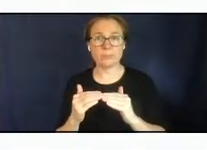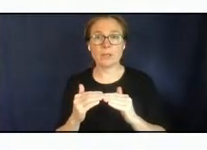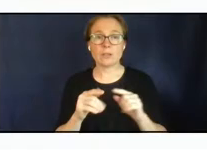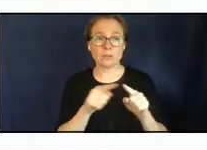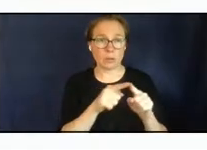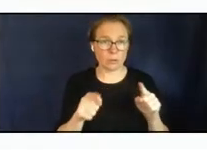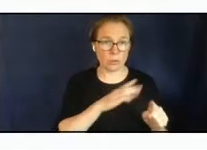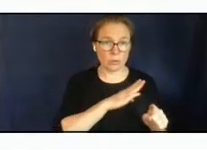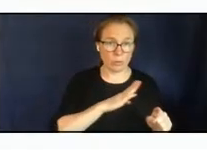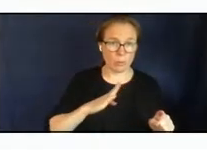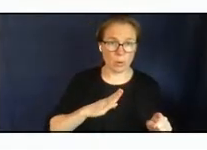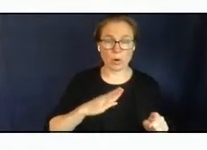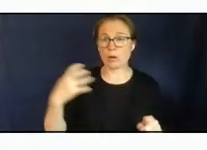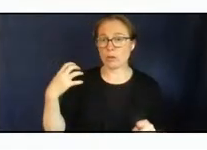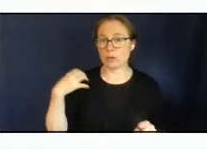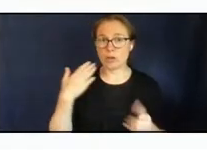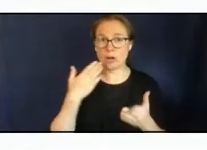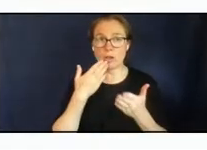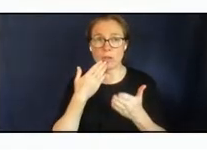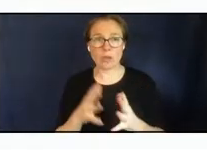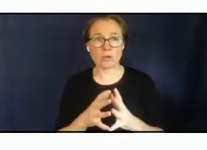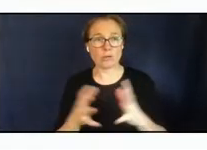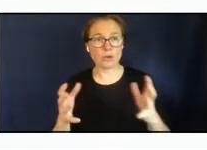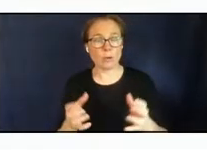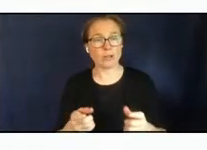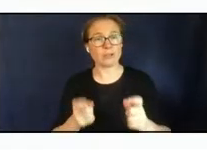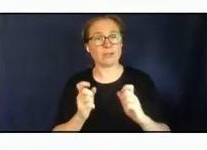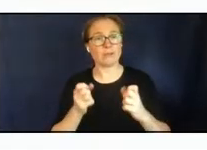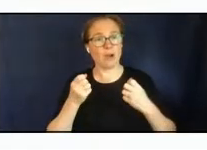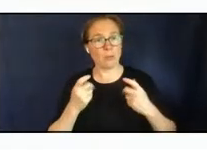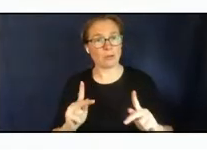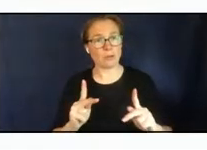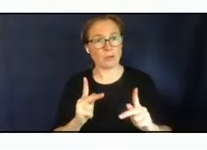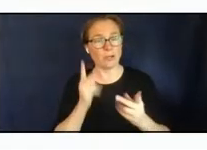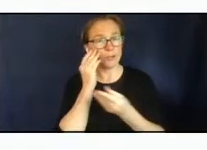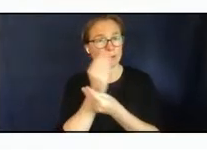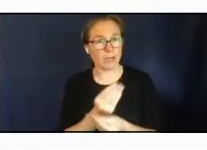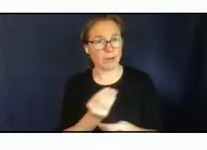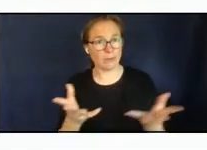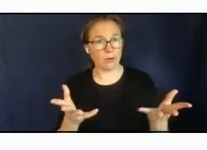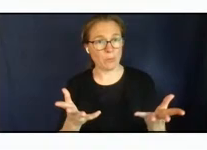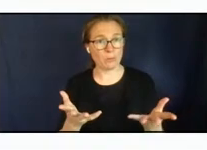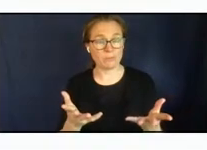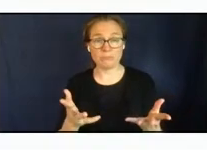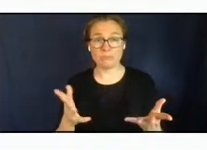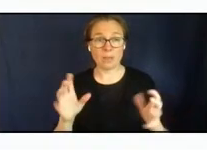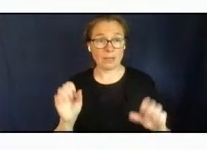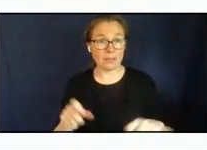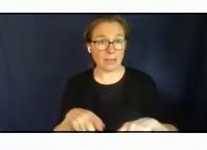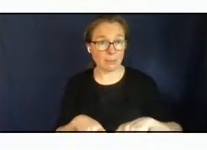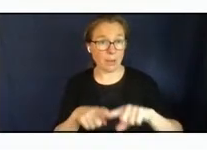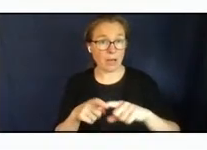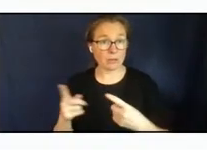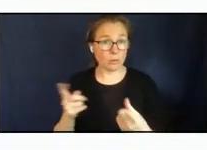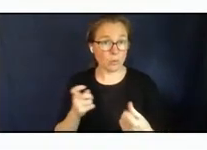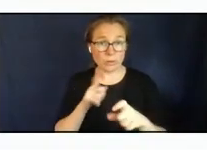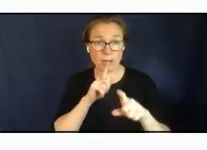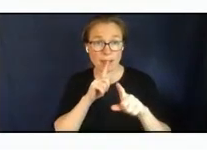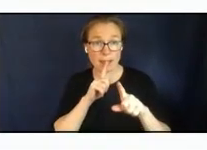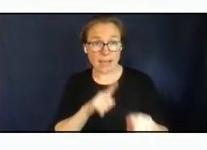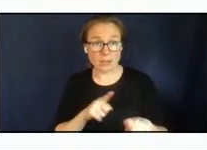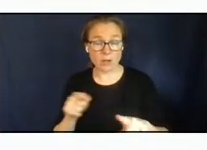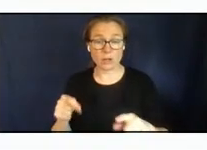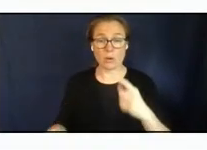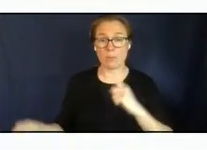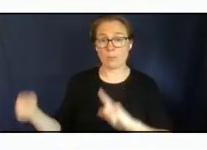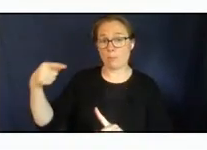you very much for giving me the opportunity to share our work, and I'd be happy to take any questions. And I can come back to that comment you made, Chair Monfries,